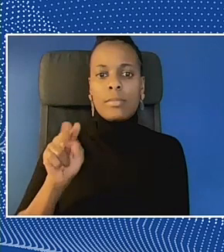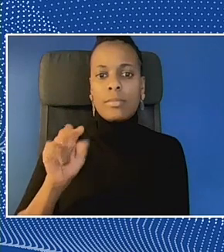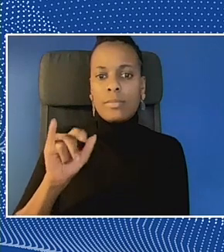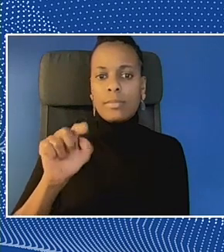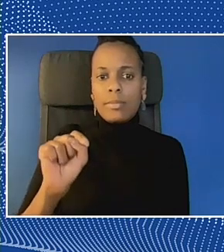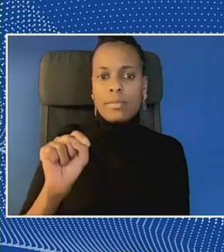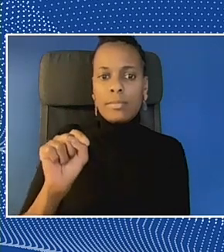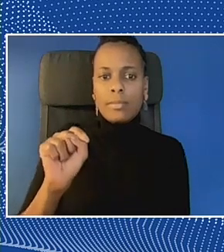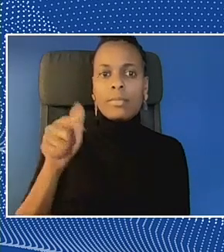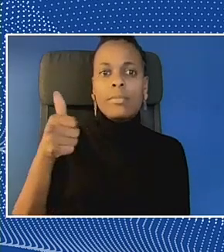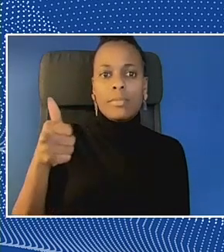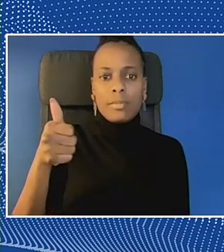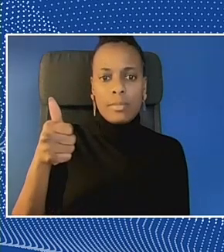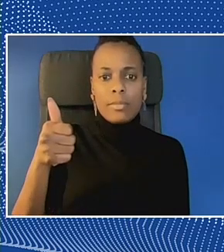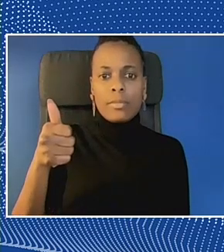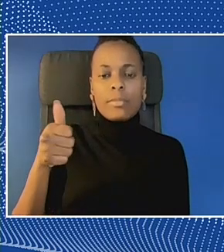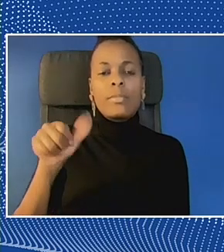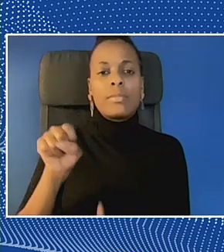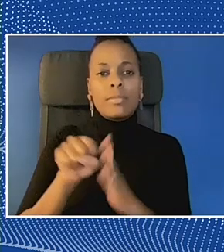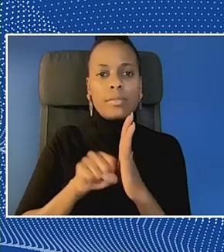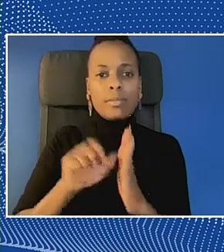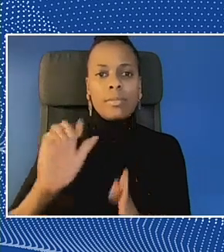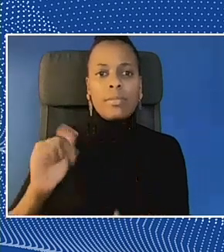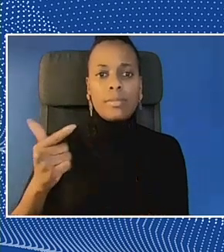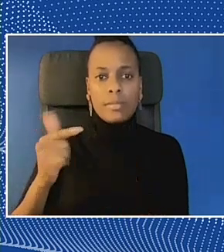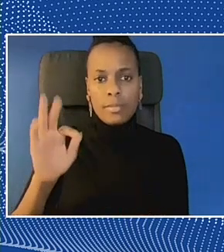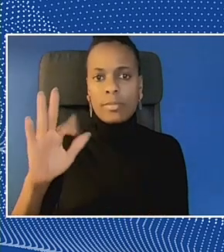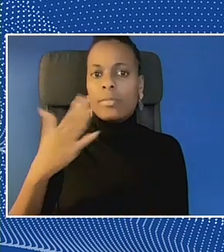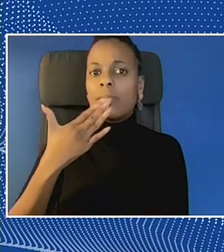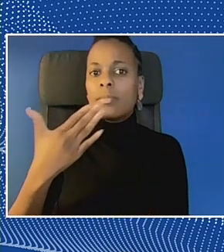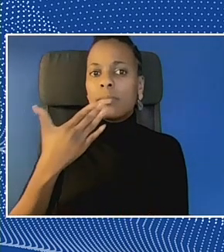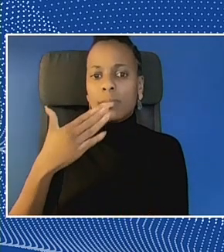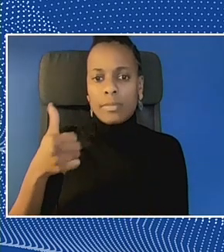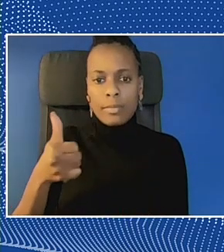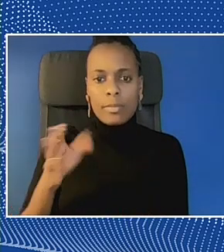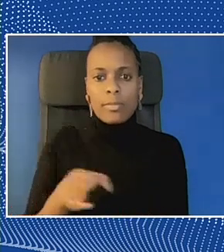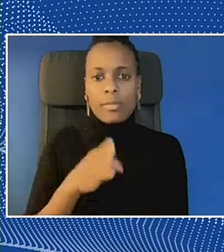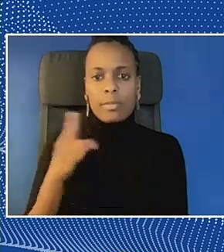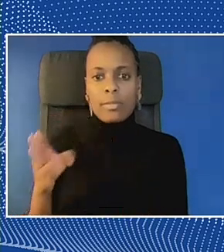Shevet, State AGs. Thumbs up. Thank you very much.